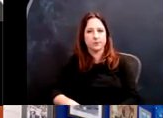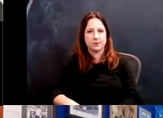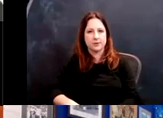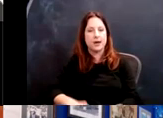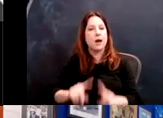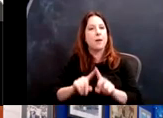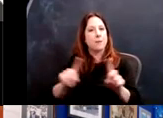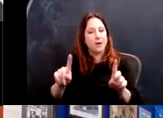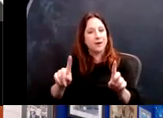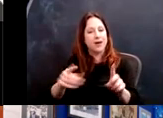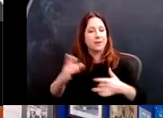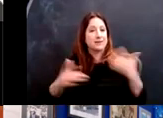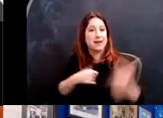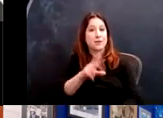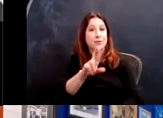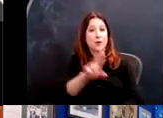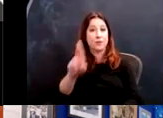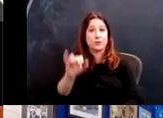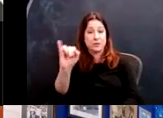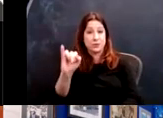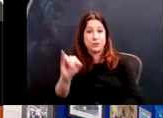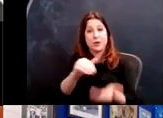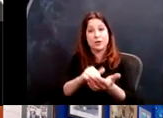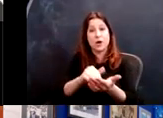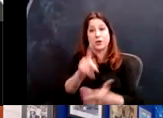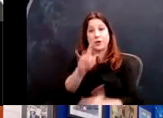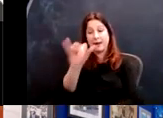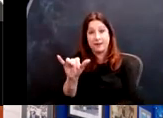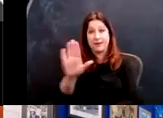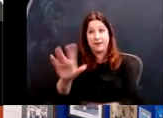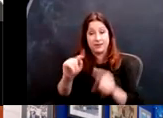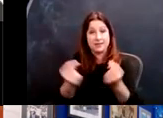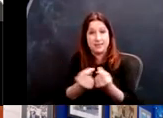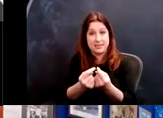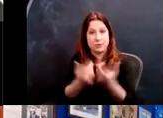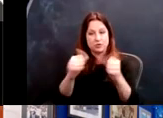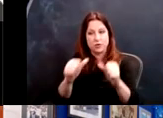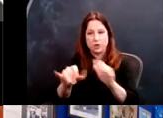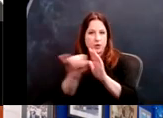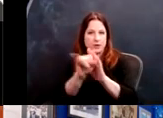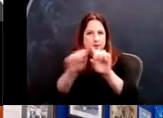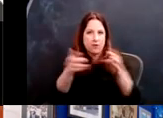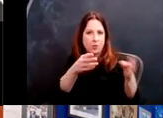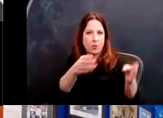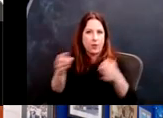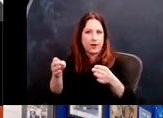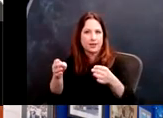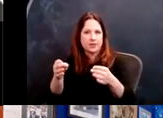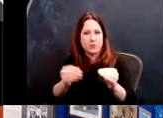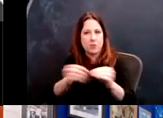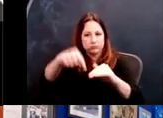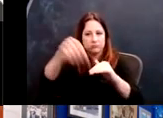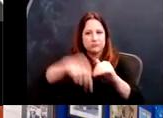Institute and Dr. Kelly and his team are really looking at different ways to you know, do some of this